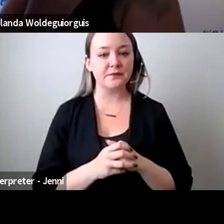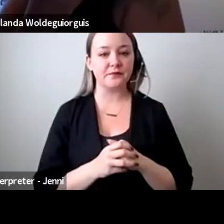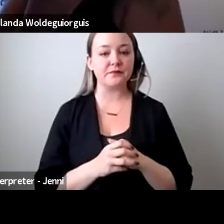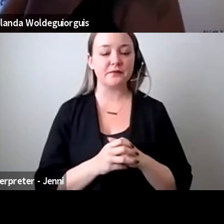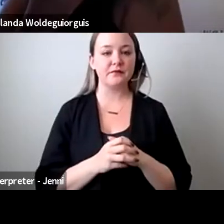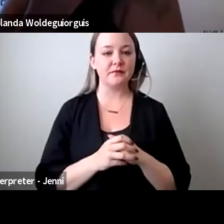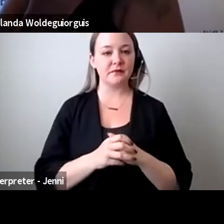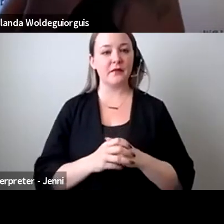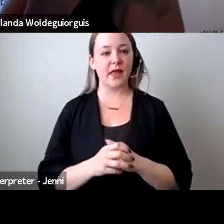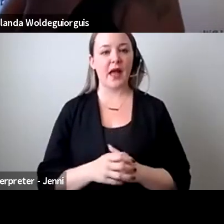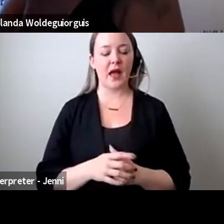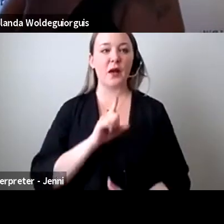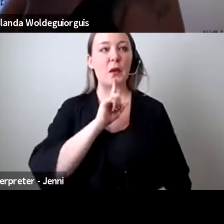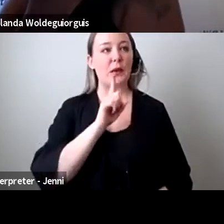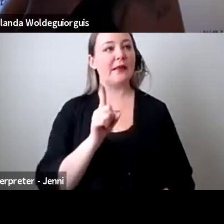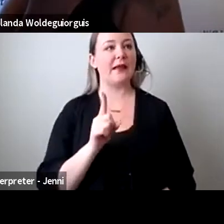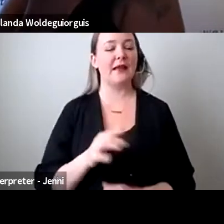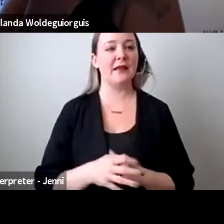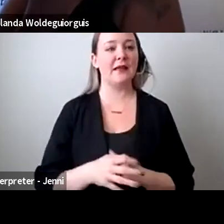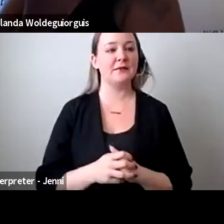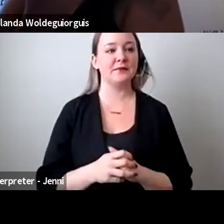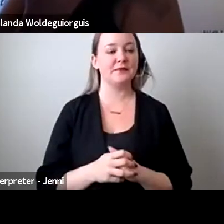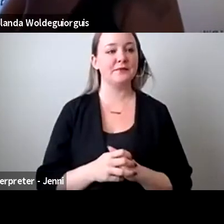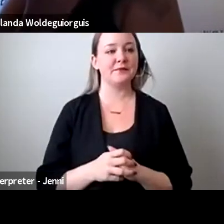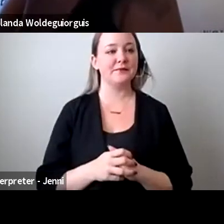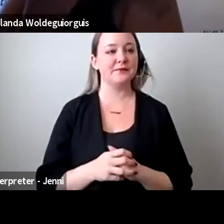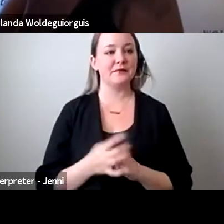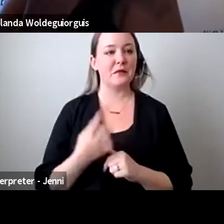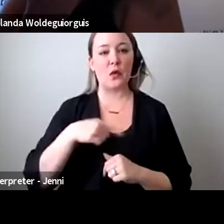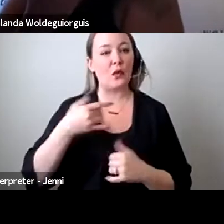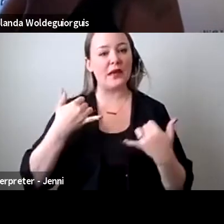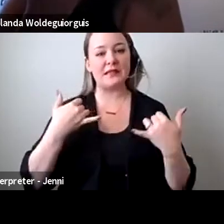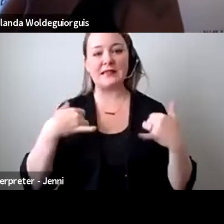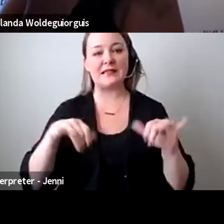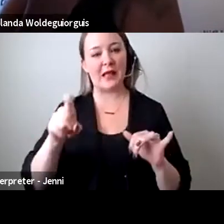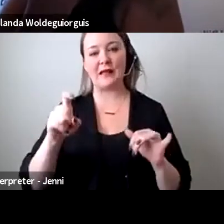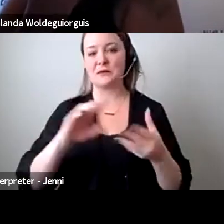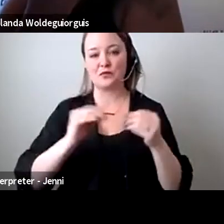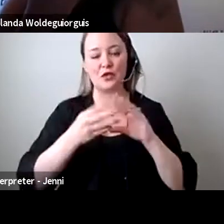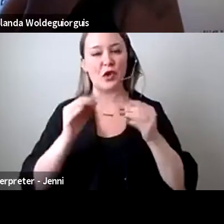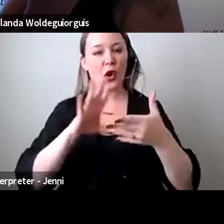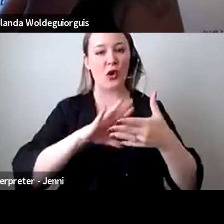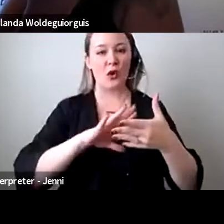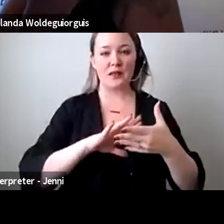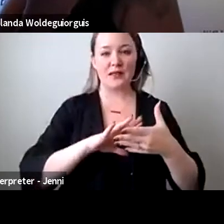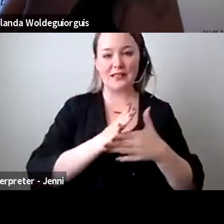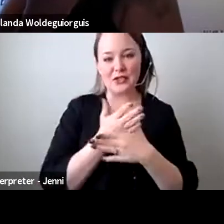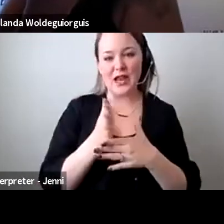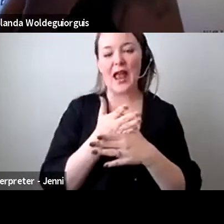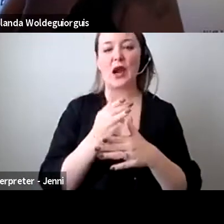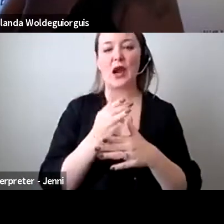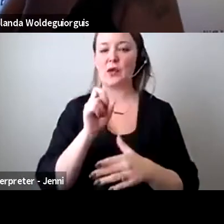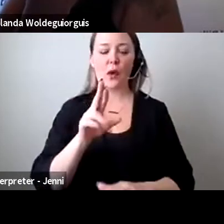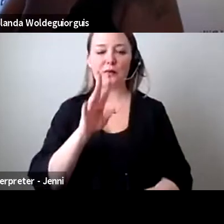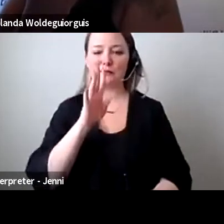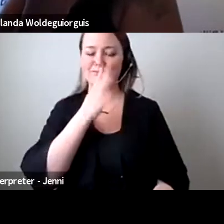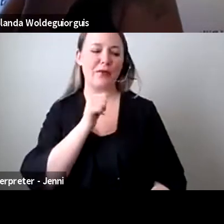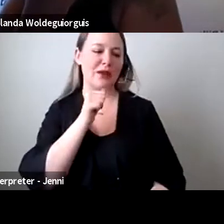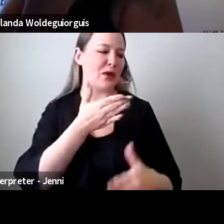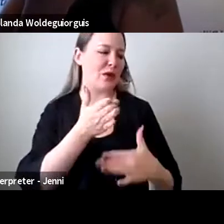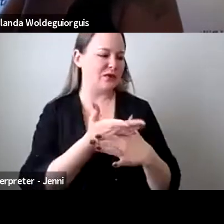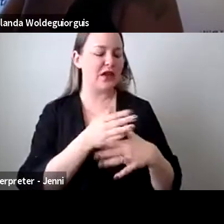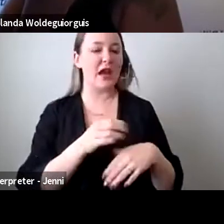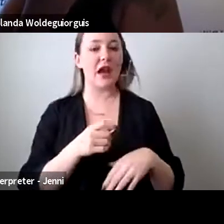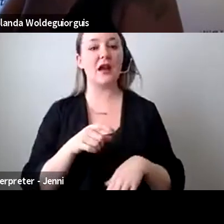should not rob us from telling our stories, right? Or be dismissed from telling our stories or being on a